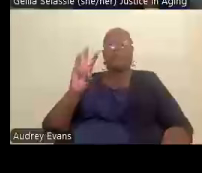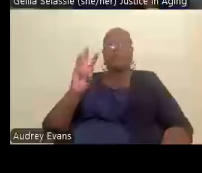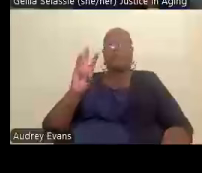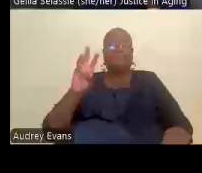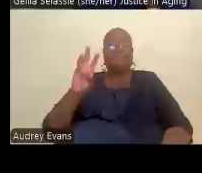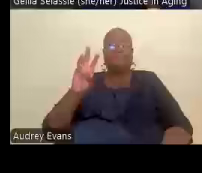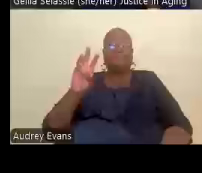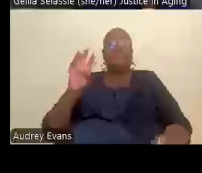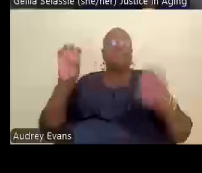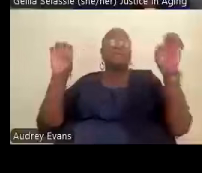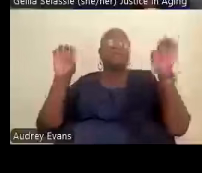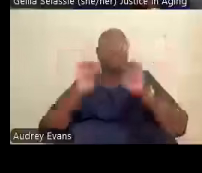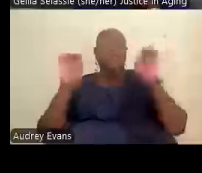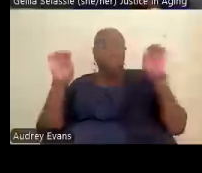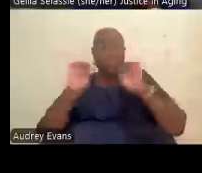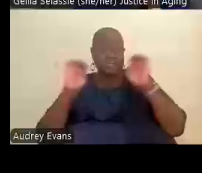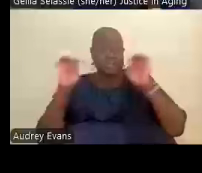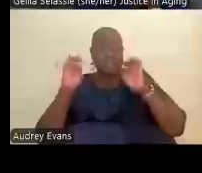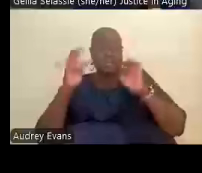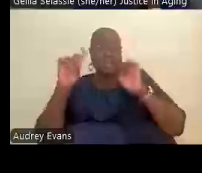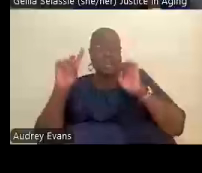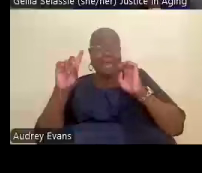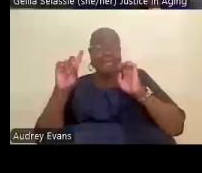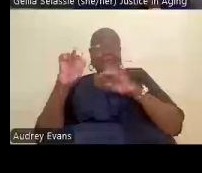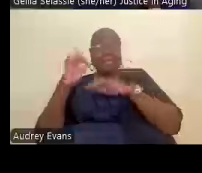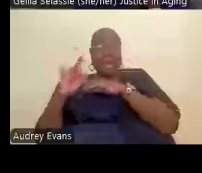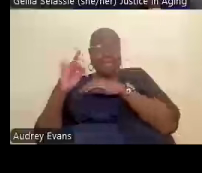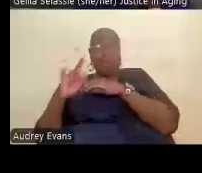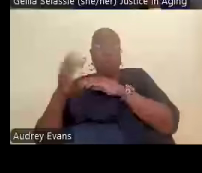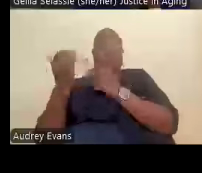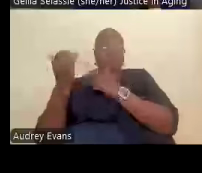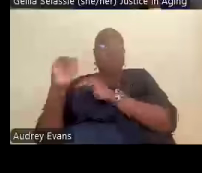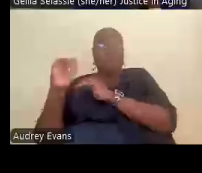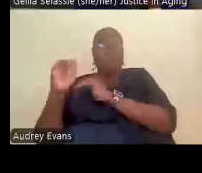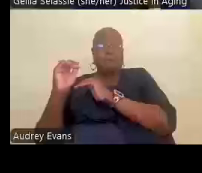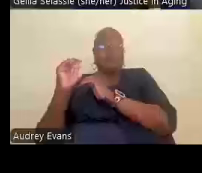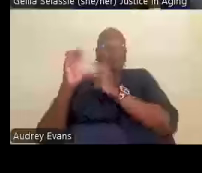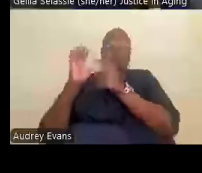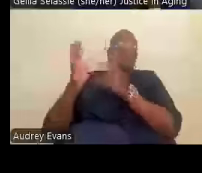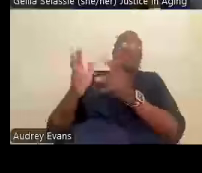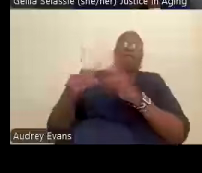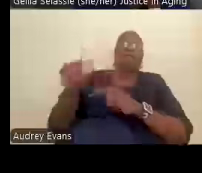Emergency Medicaid is available, but it's limited, so it will leave many people uninsured altogether.